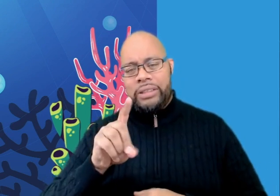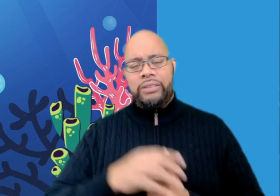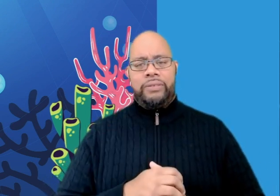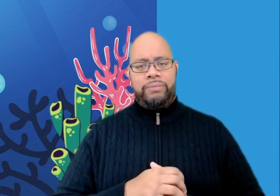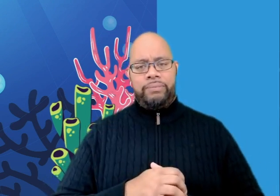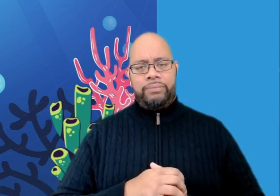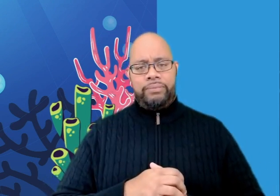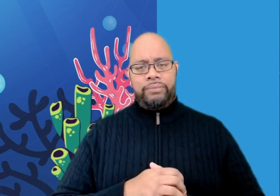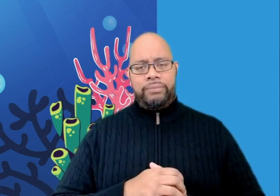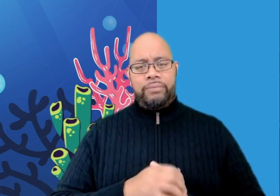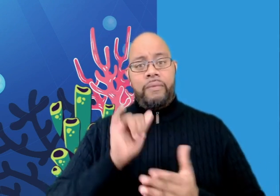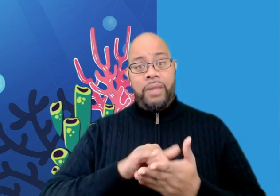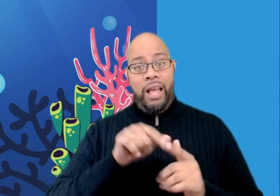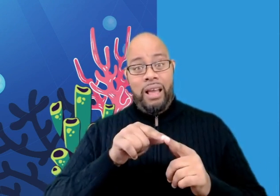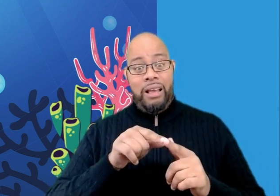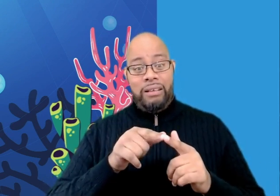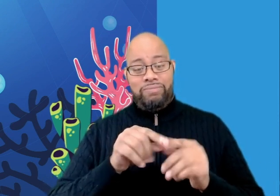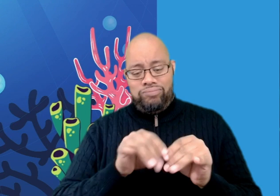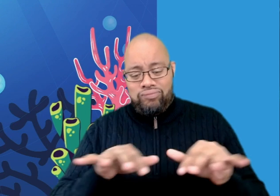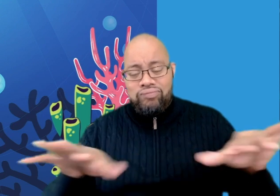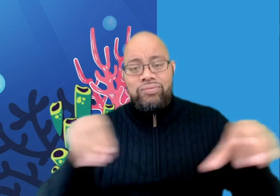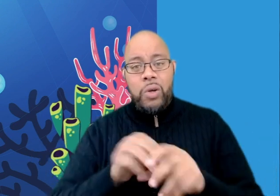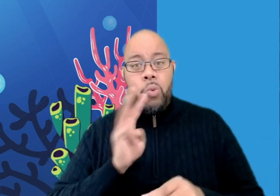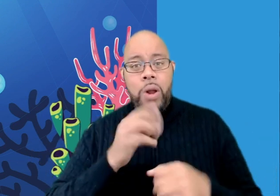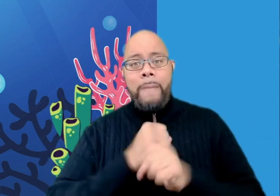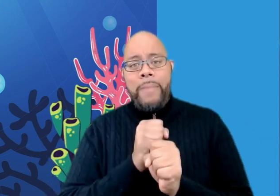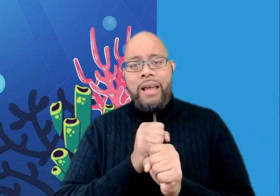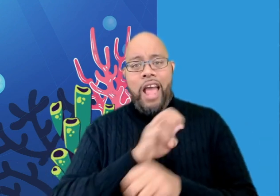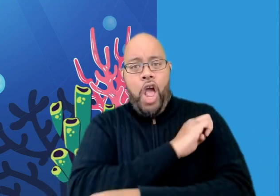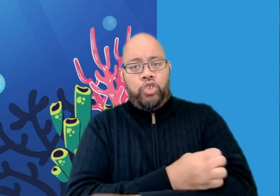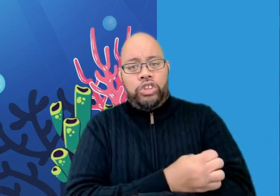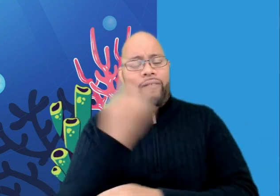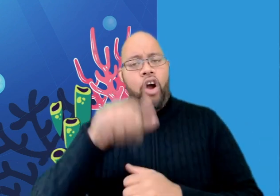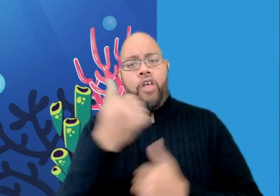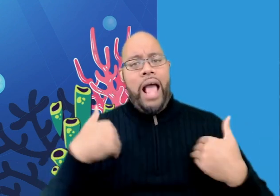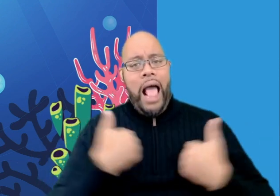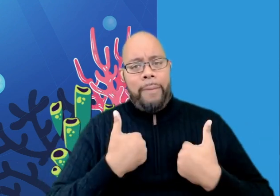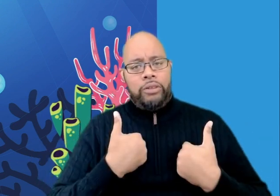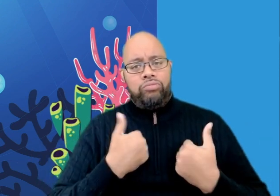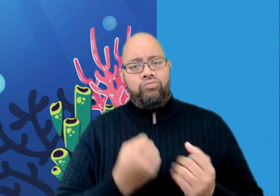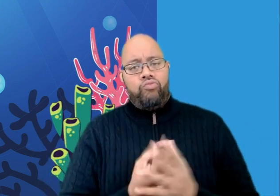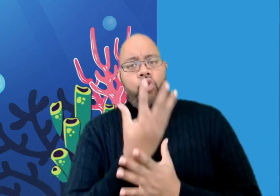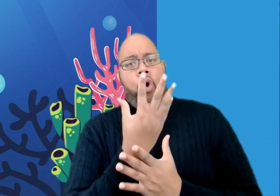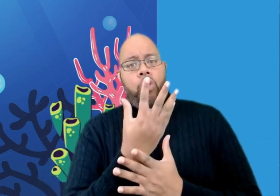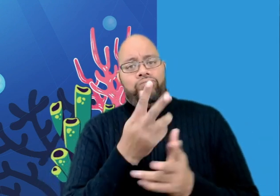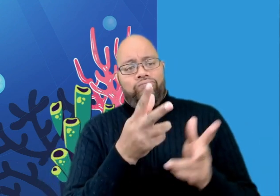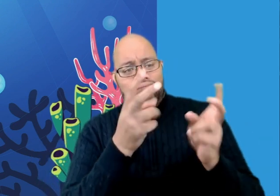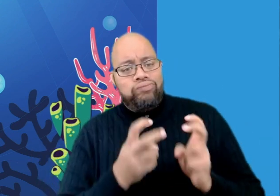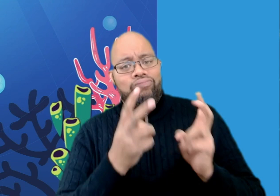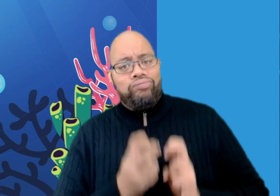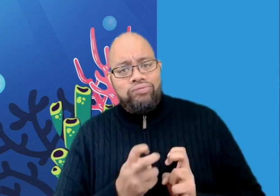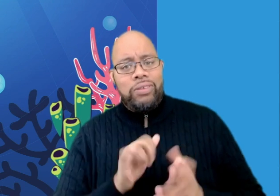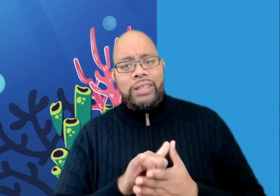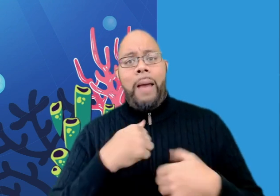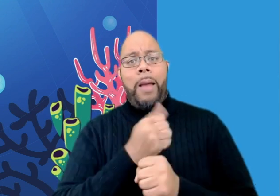to sulfides. These sulfides leach into the surrounding water and create energy for other organisms to grow and thrive.